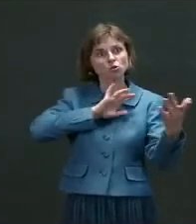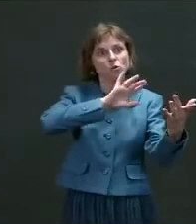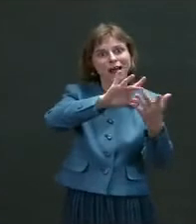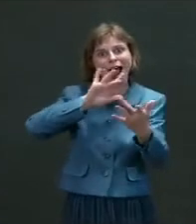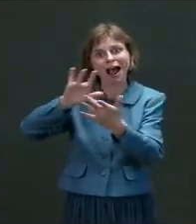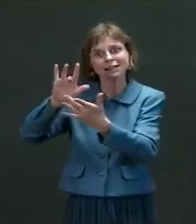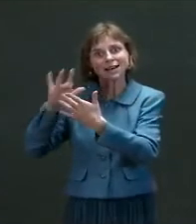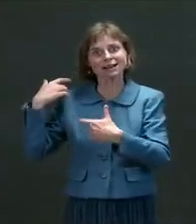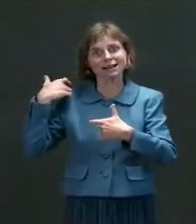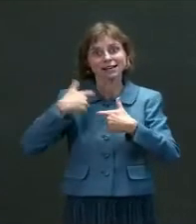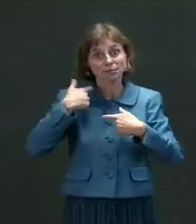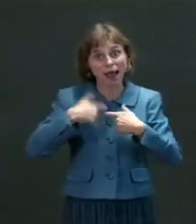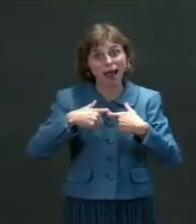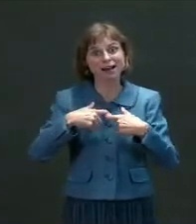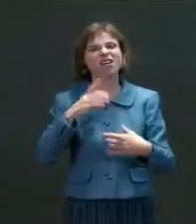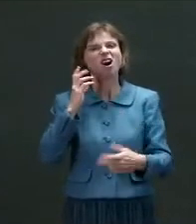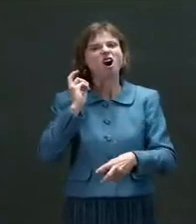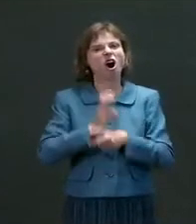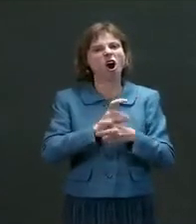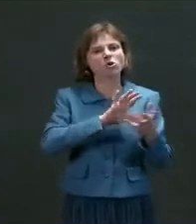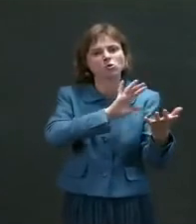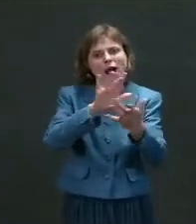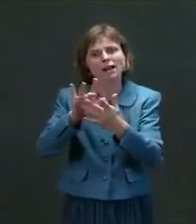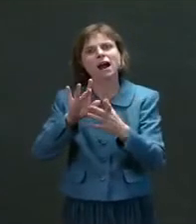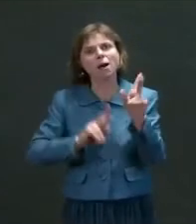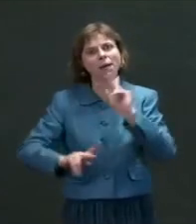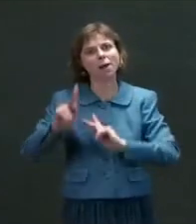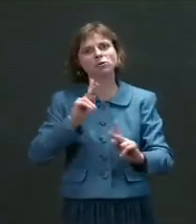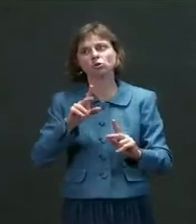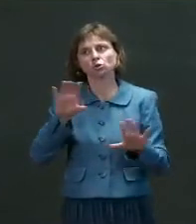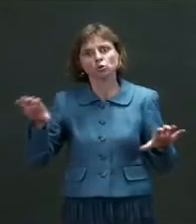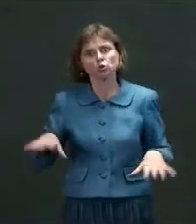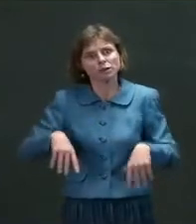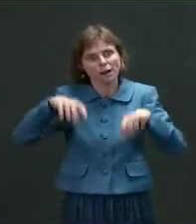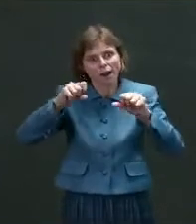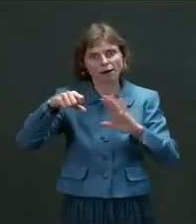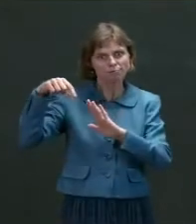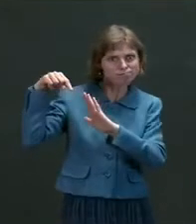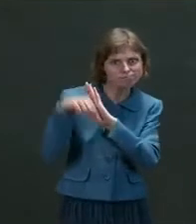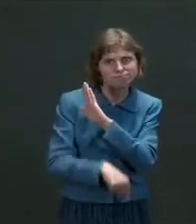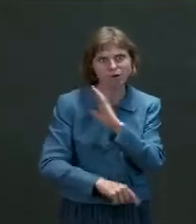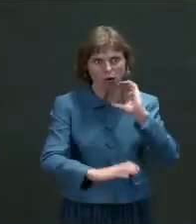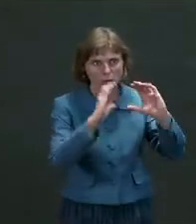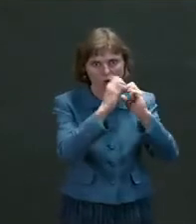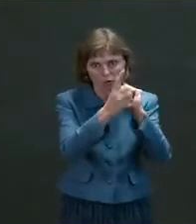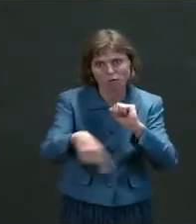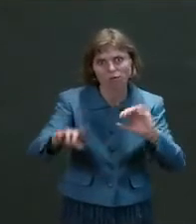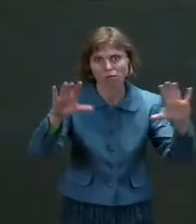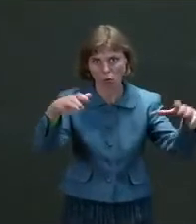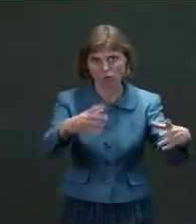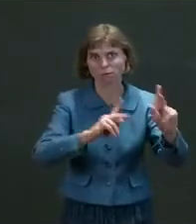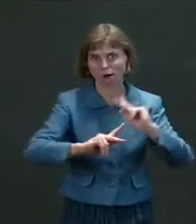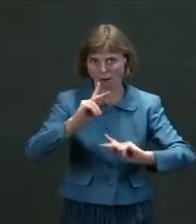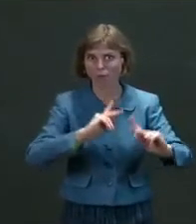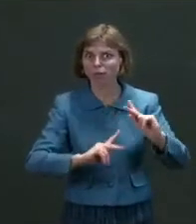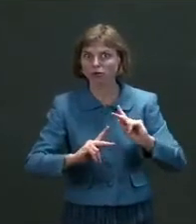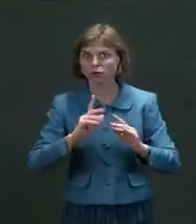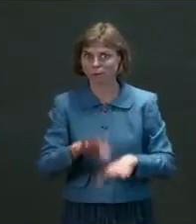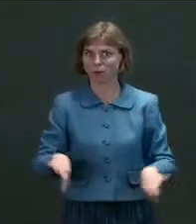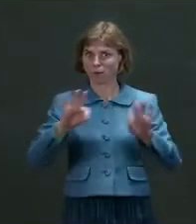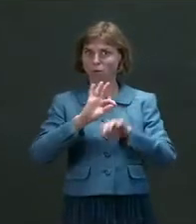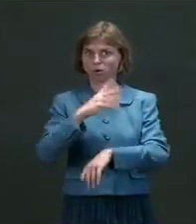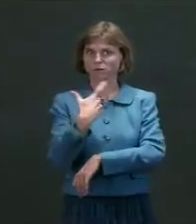to reach populations to do intense communication about the importance of vaccine. We're also working with our state's Medicaid program to